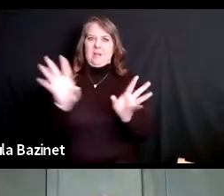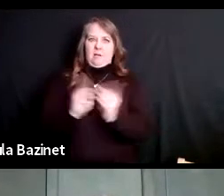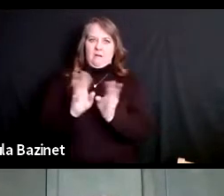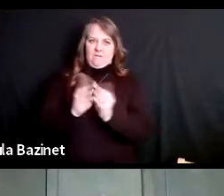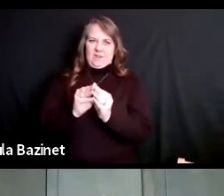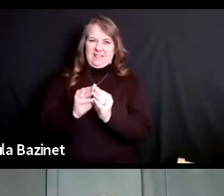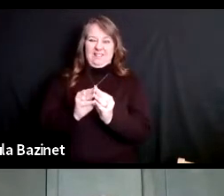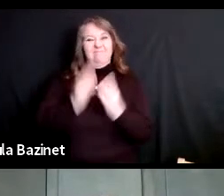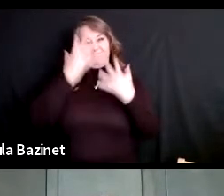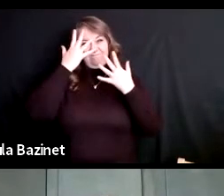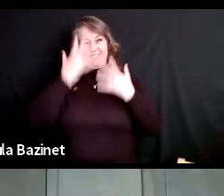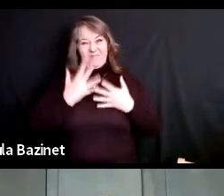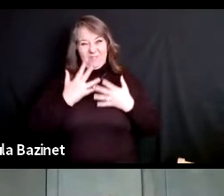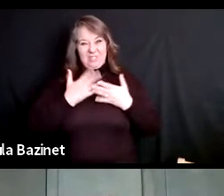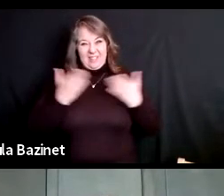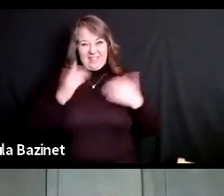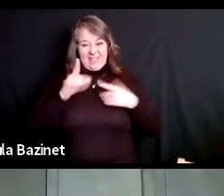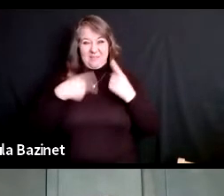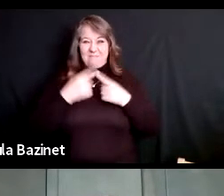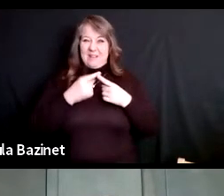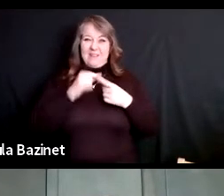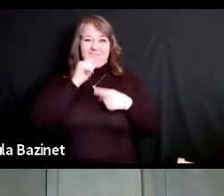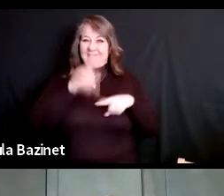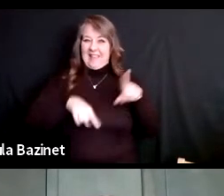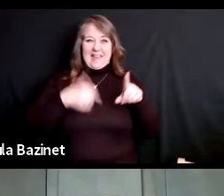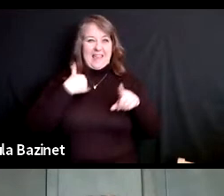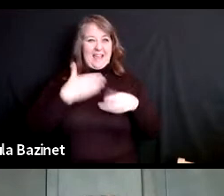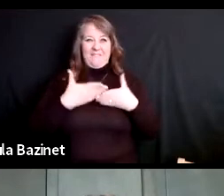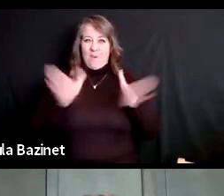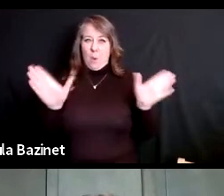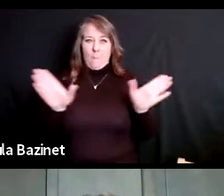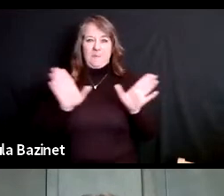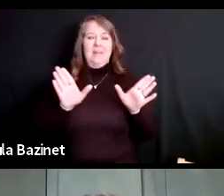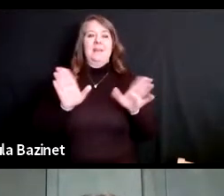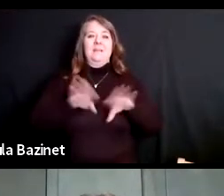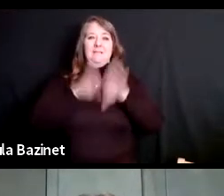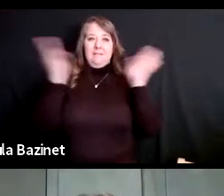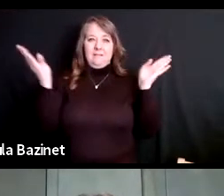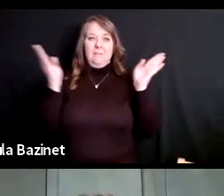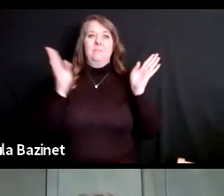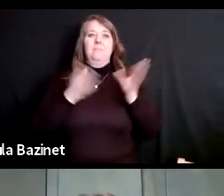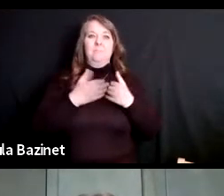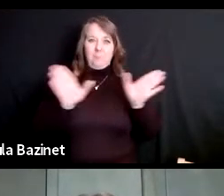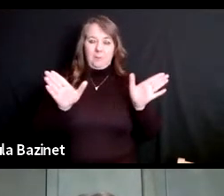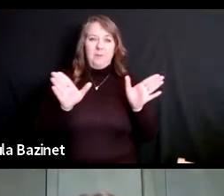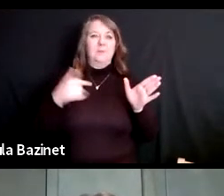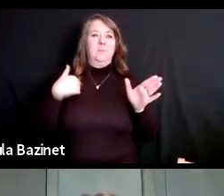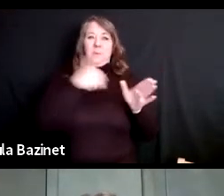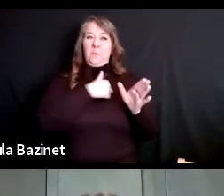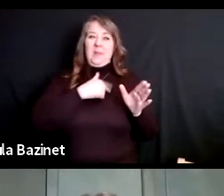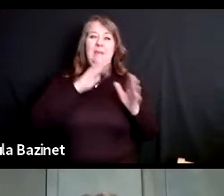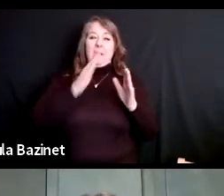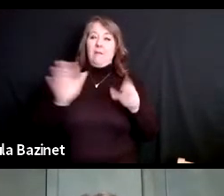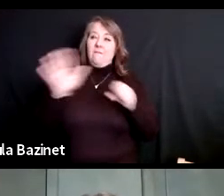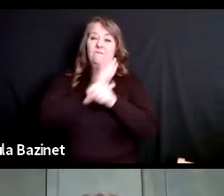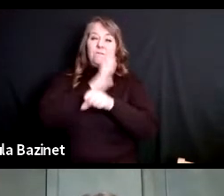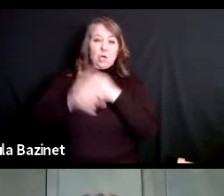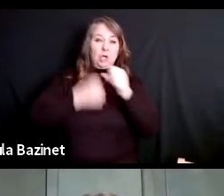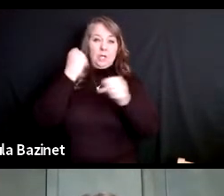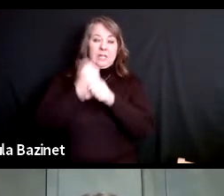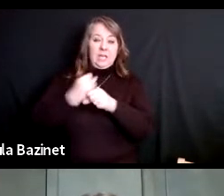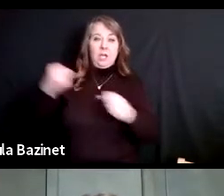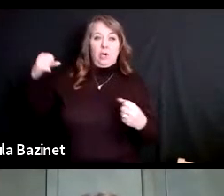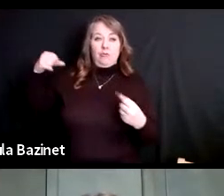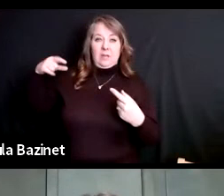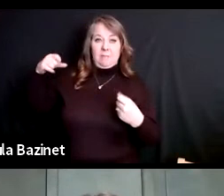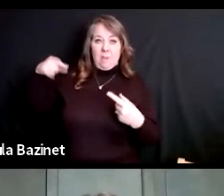about not having open public meetings is we have been in remote meetings with these young ladies all year. Unfortunately, we have not been in the